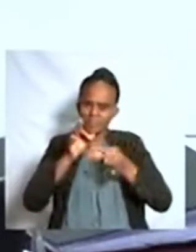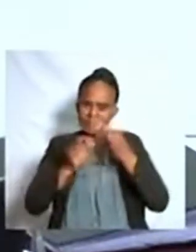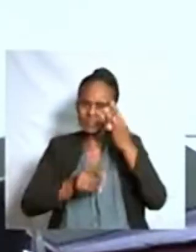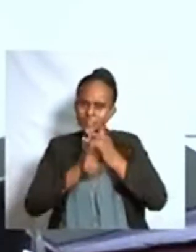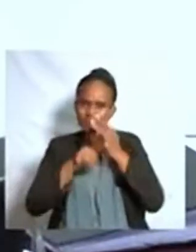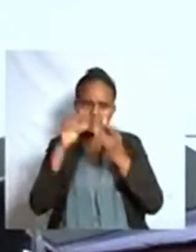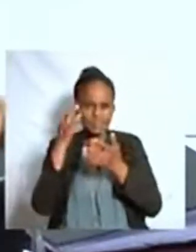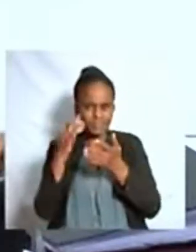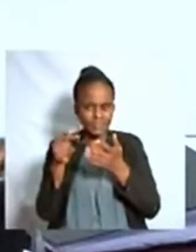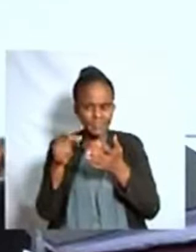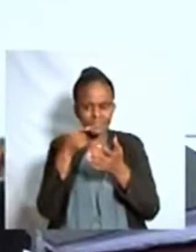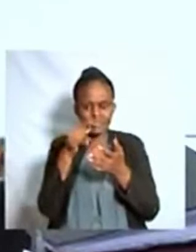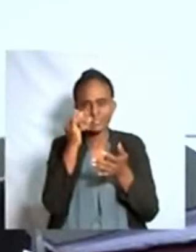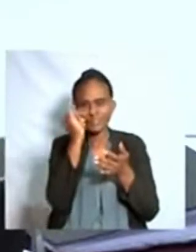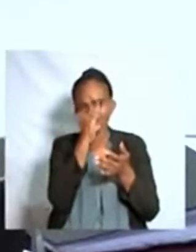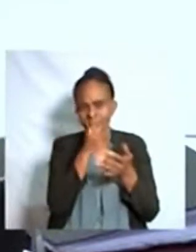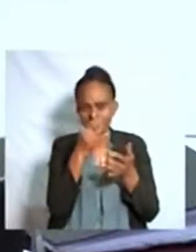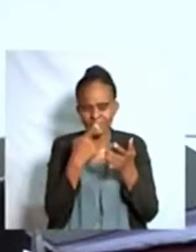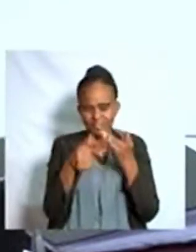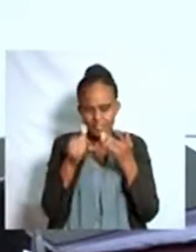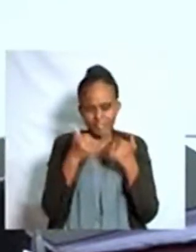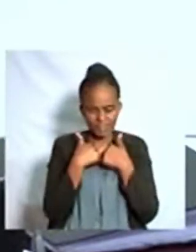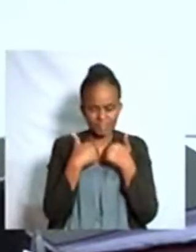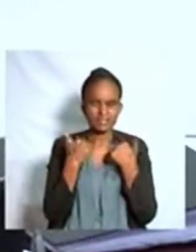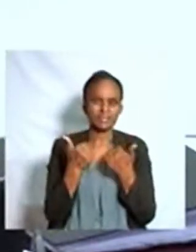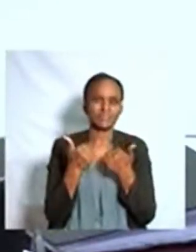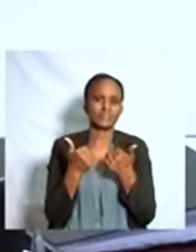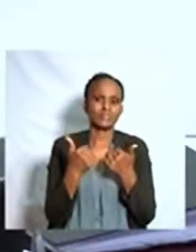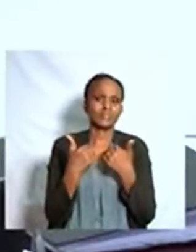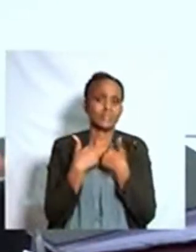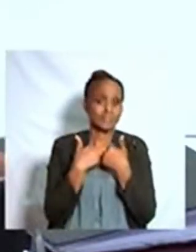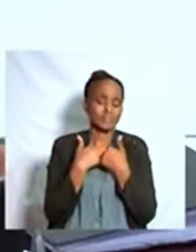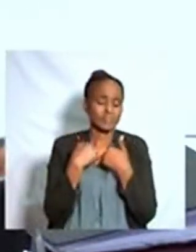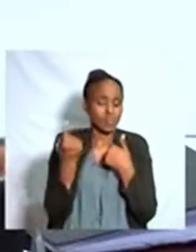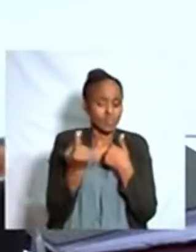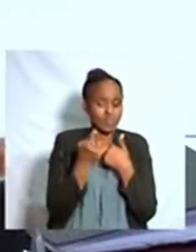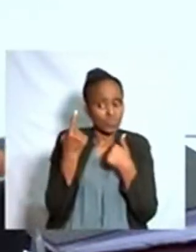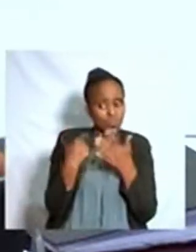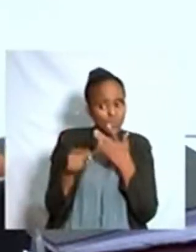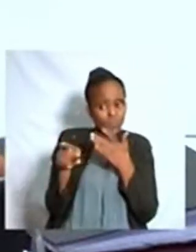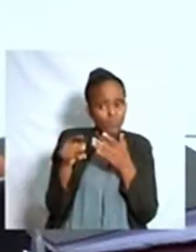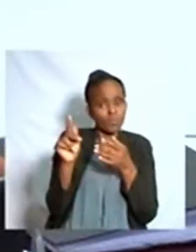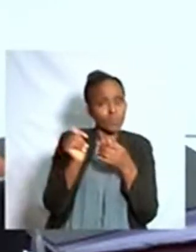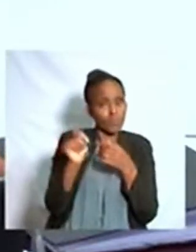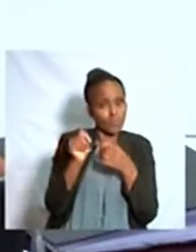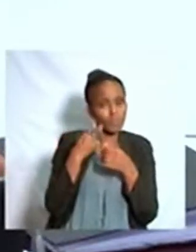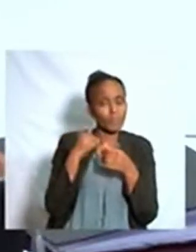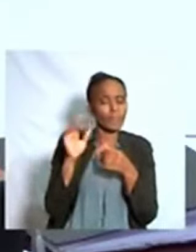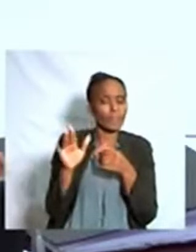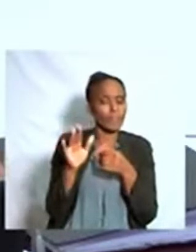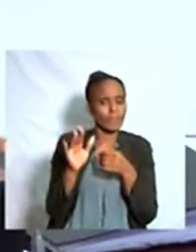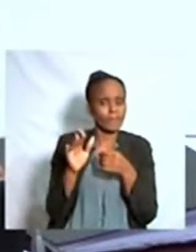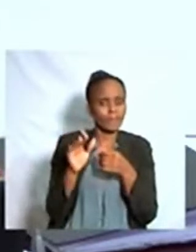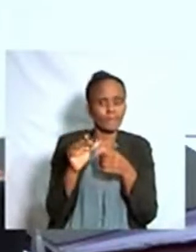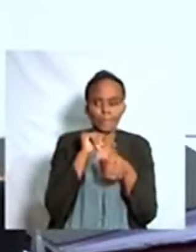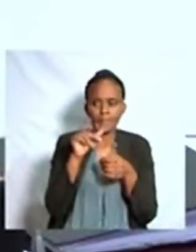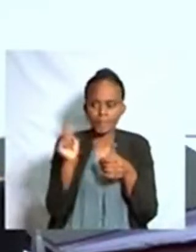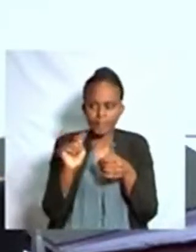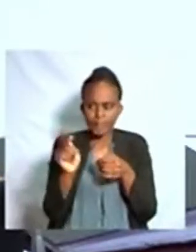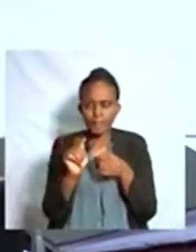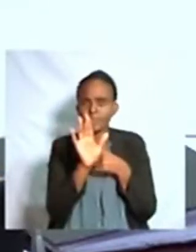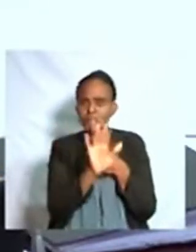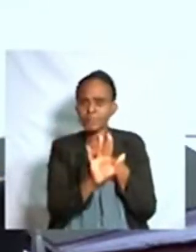that the design that you have now done, that's the one that provides a toilet, isn't it? Not that the toilet is